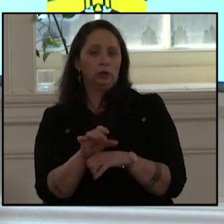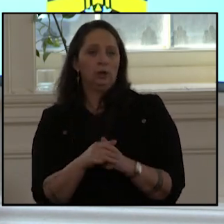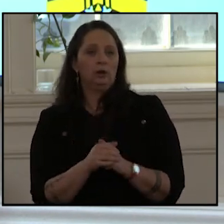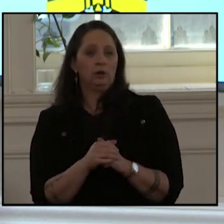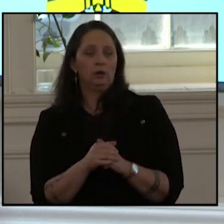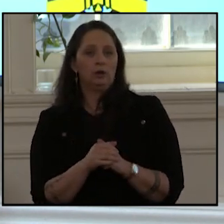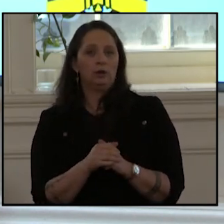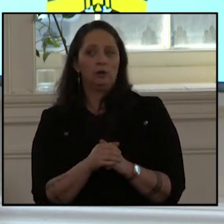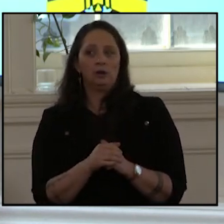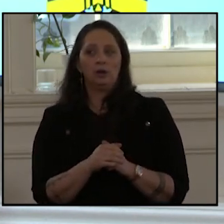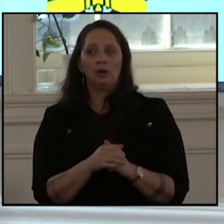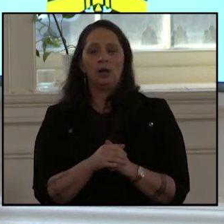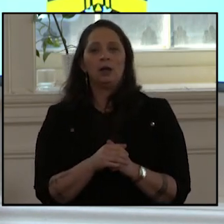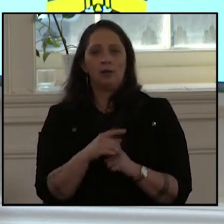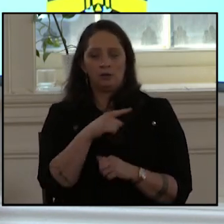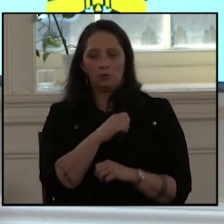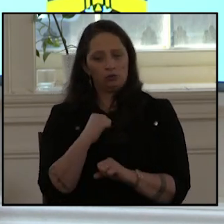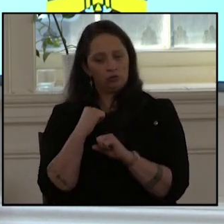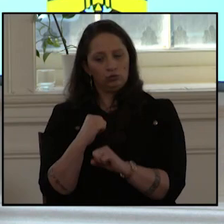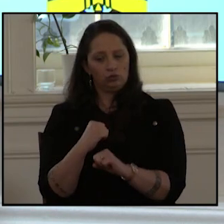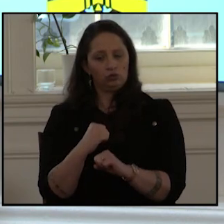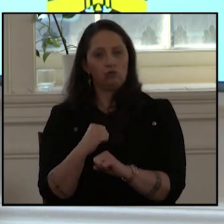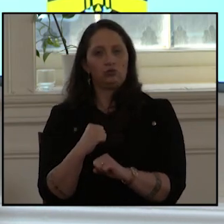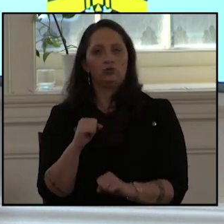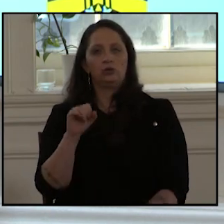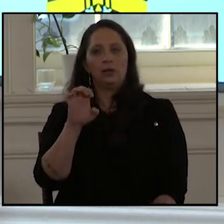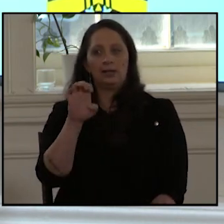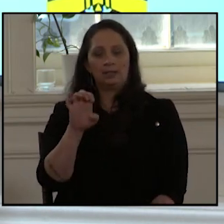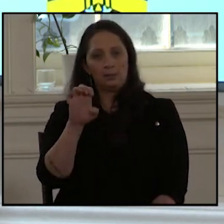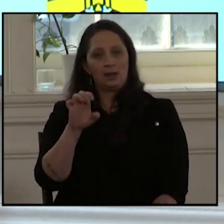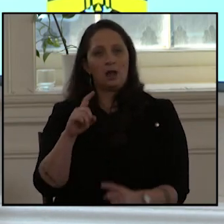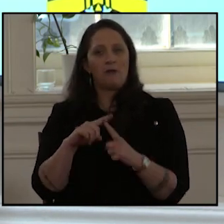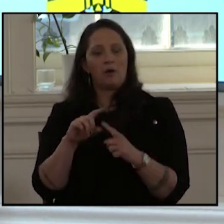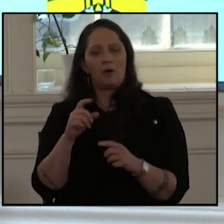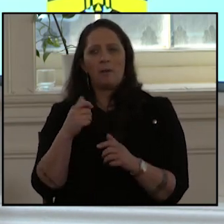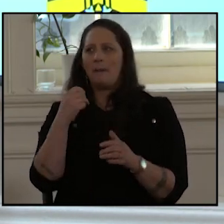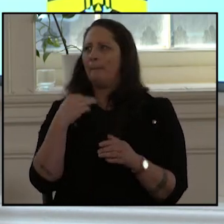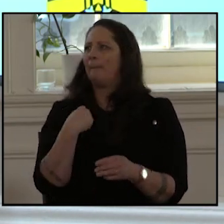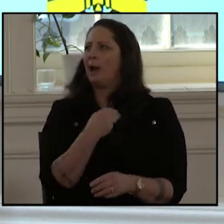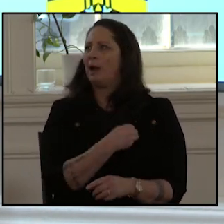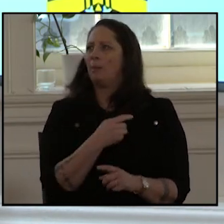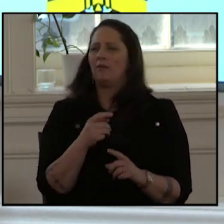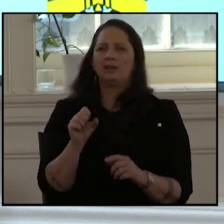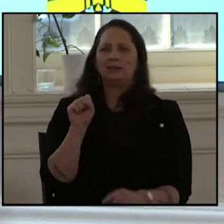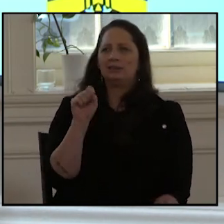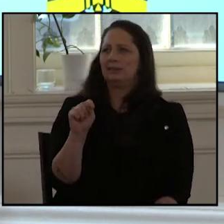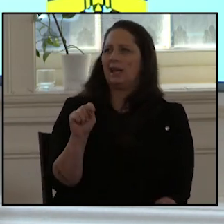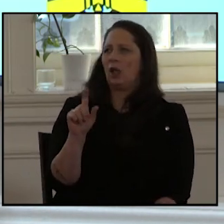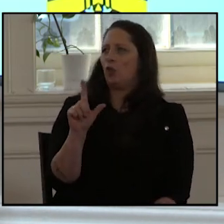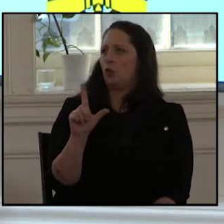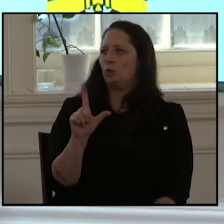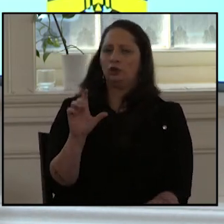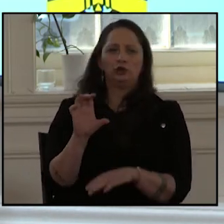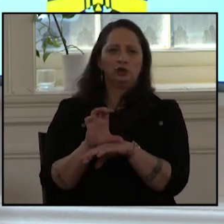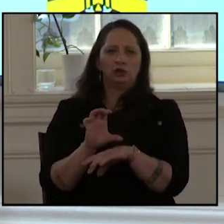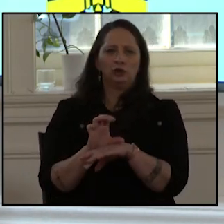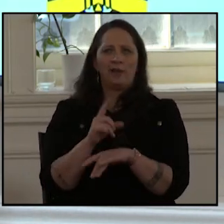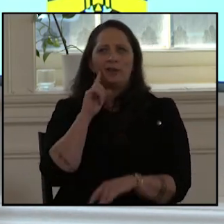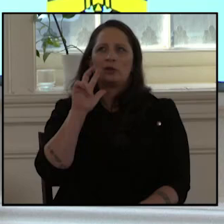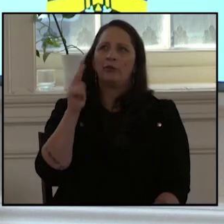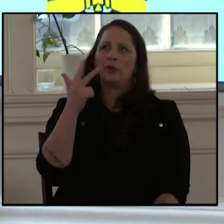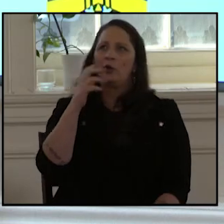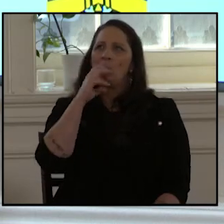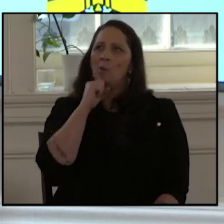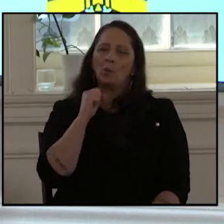were staunch Episcopalians, members of St. Luke's Church. I think it's the third oldest black Episcopal church in